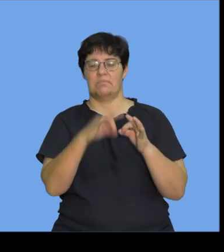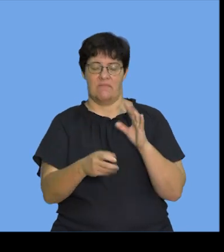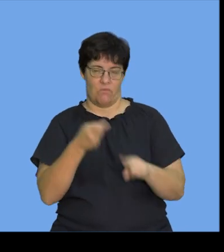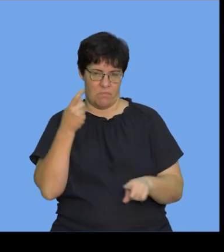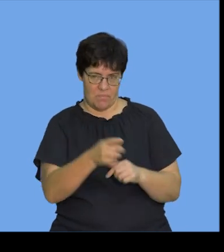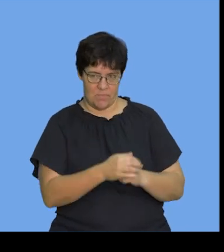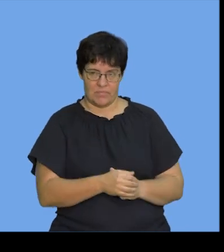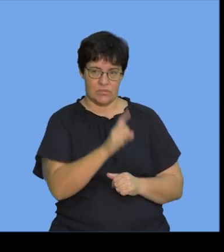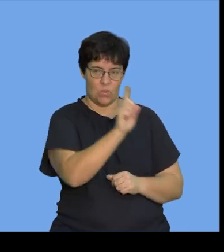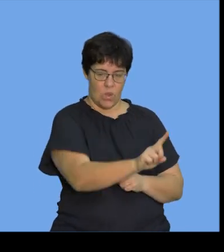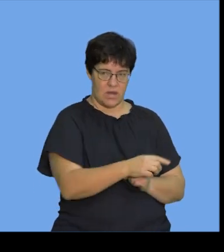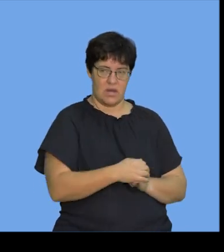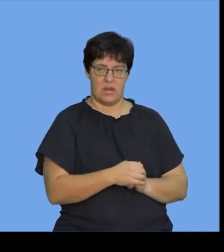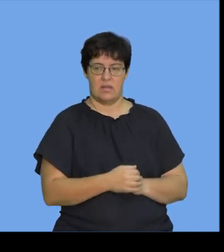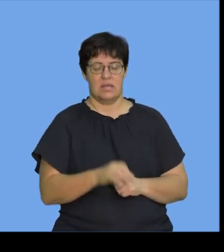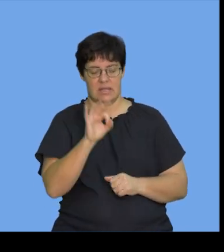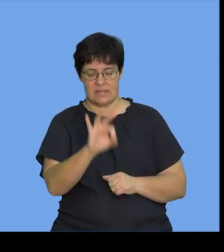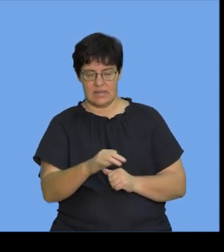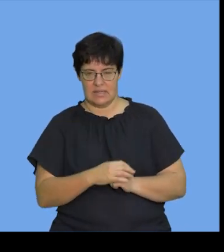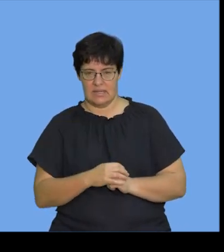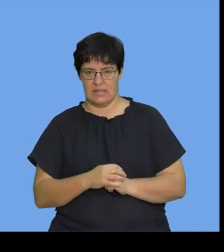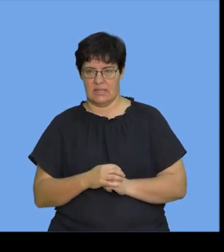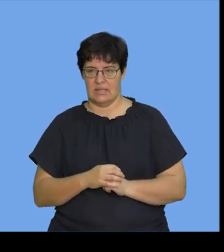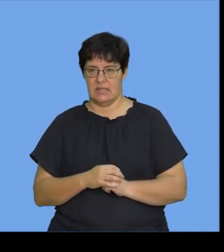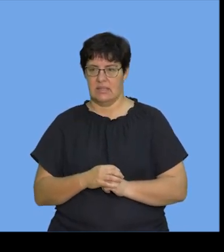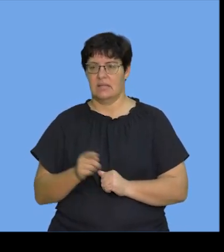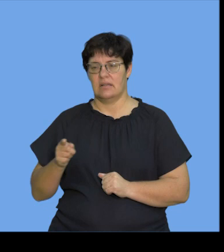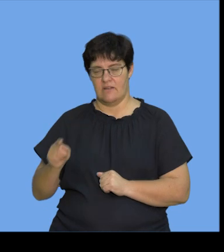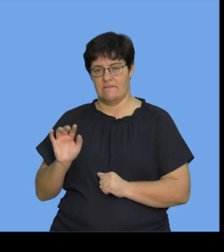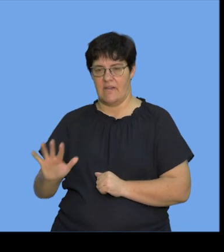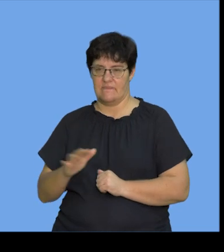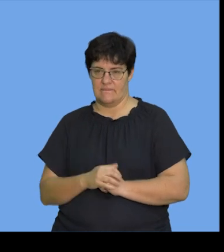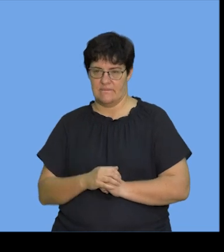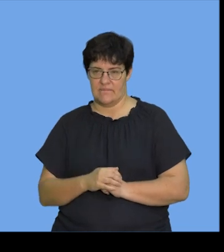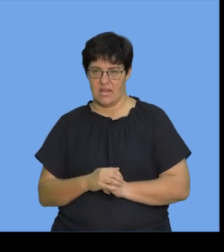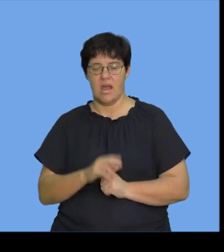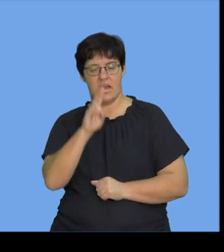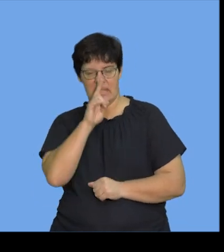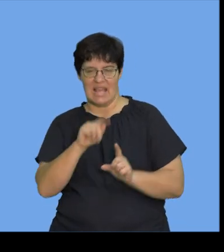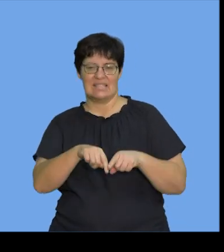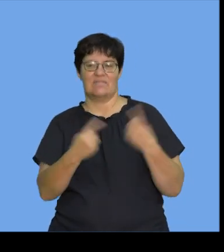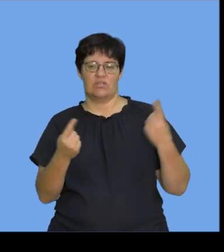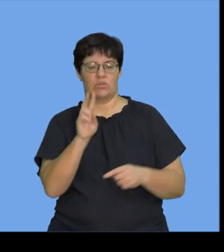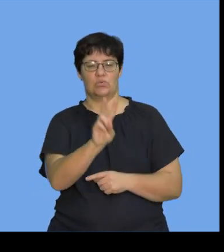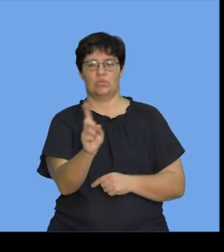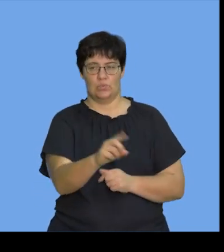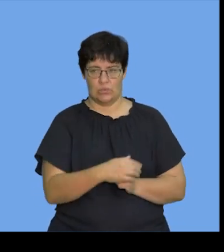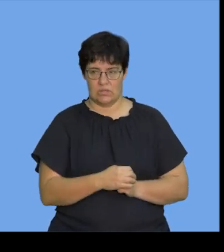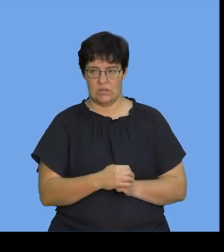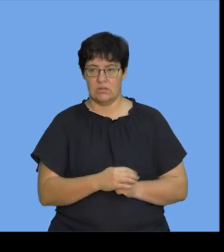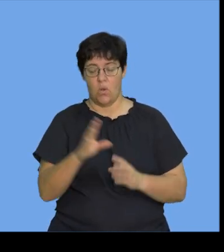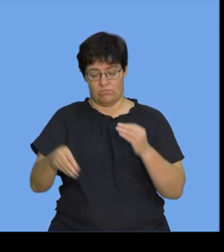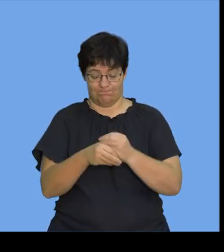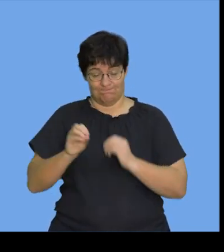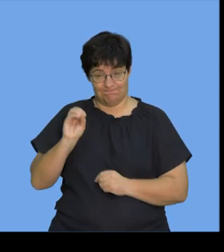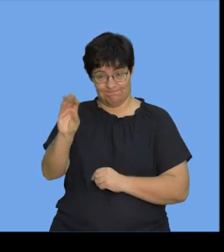is 1, this is 3, and this will be 5. So you can see my difference is 2. You substitute it there, you